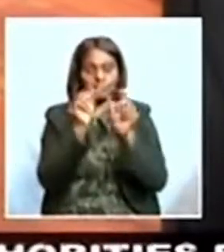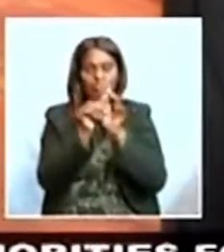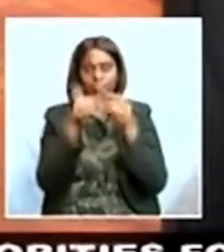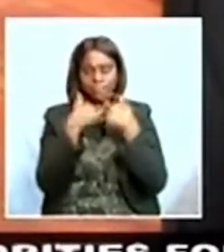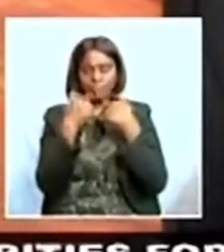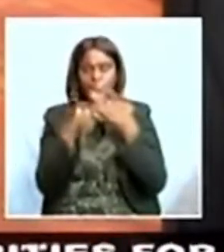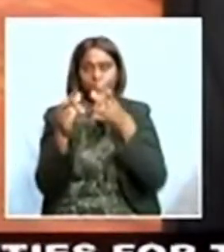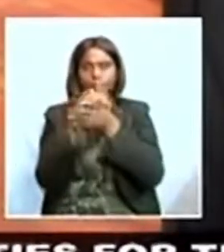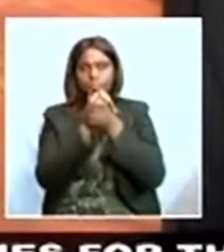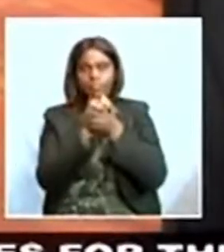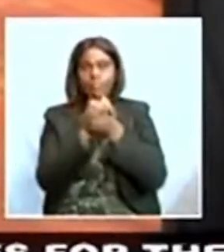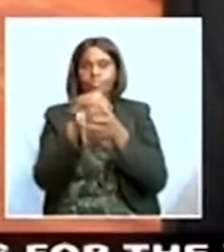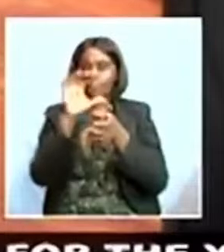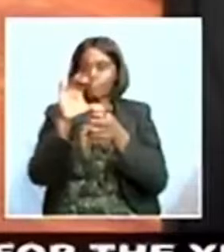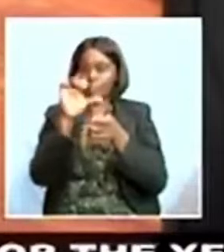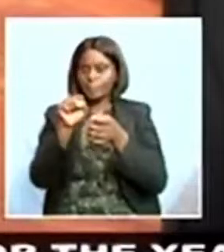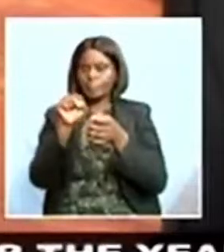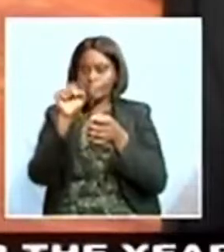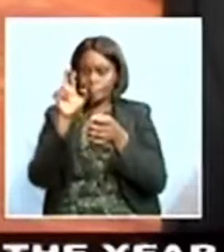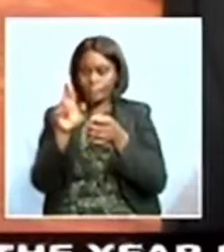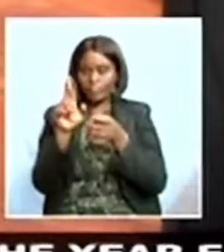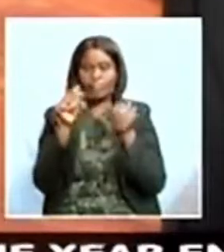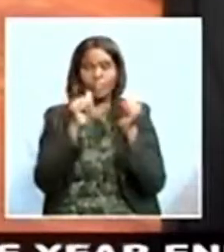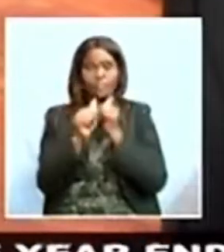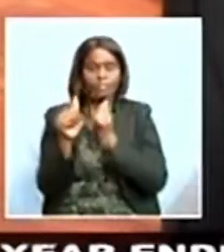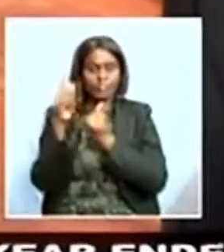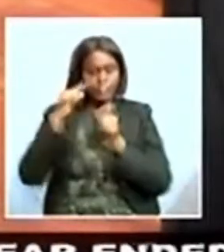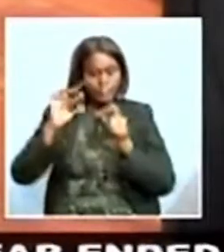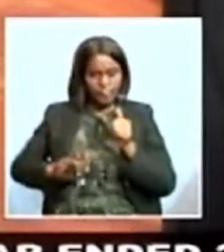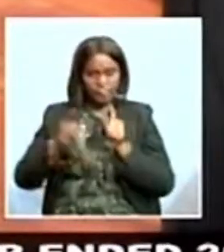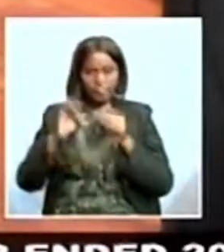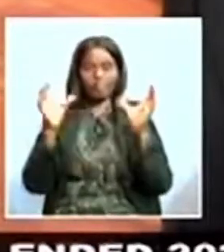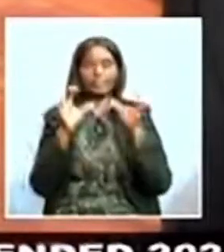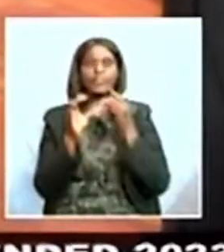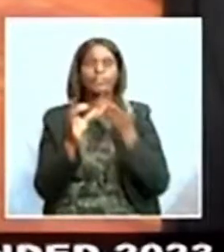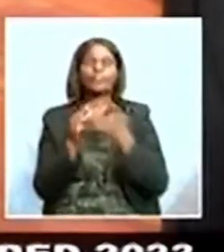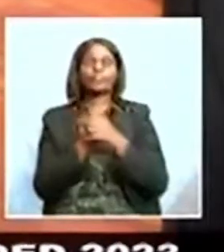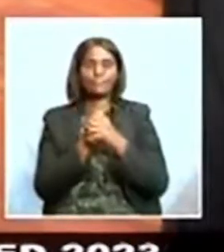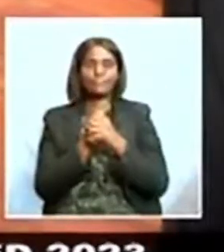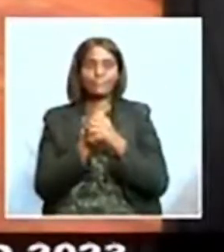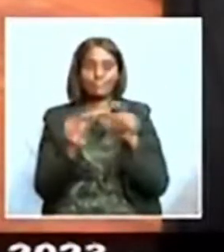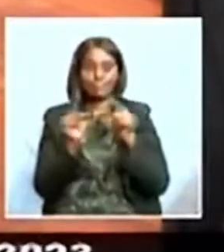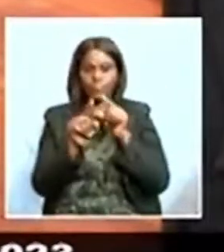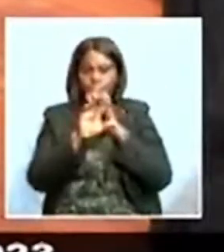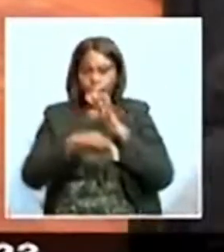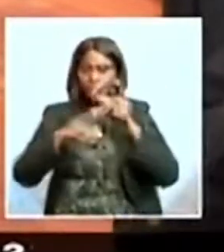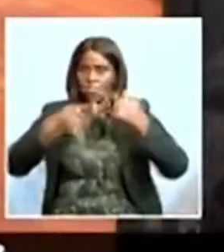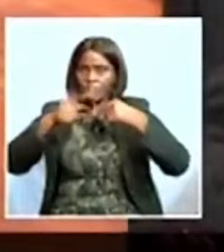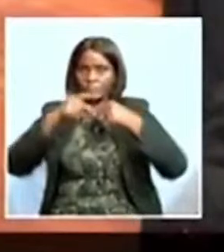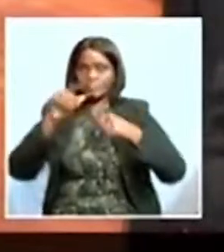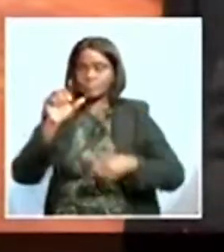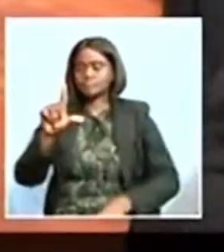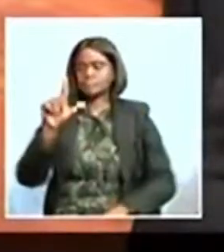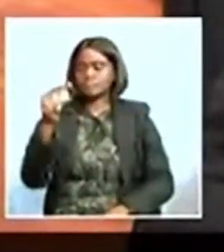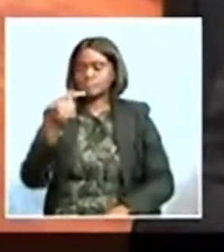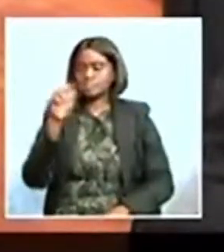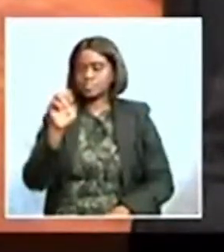undertaking corporate social responsibility activities for the benefit of the community. Under Local Government Equalization